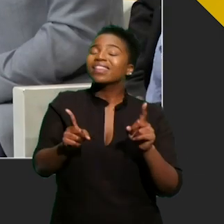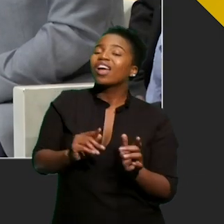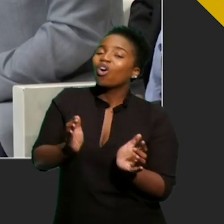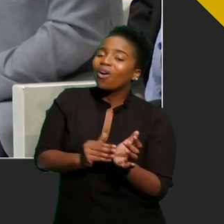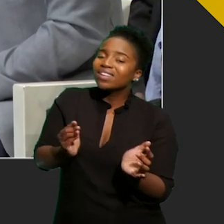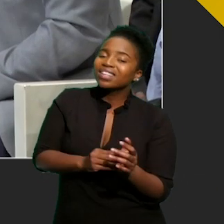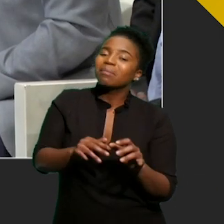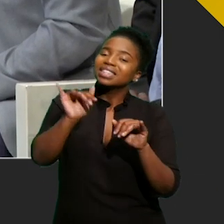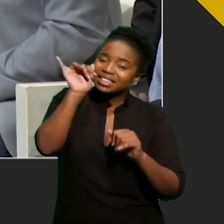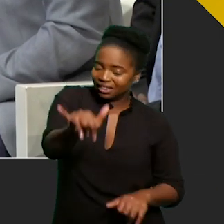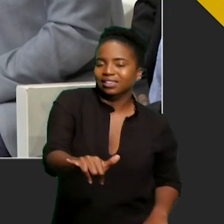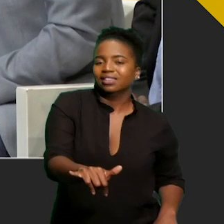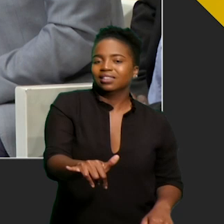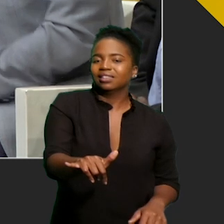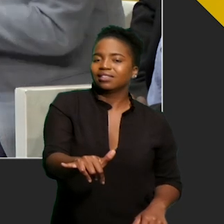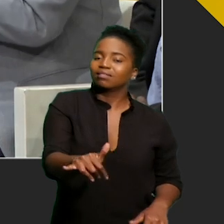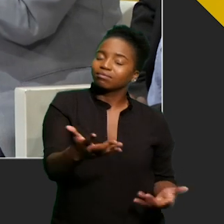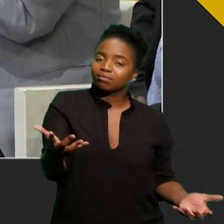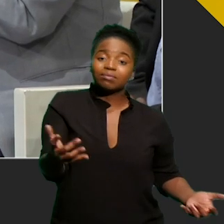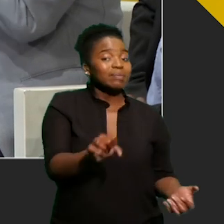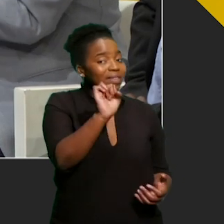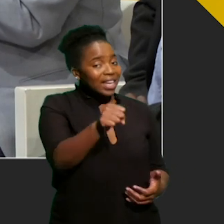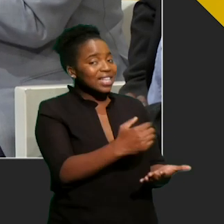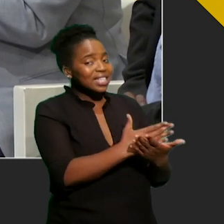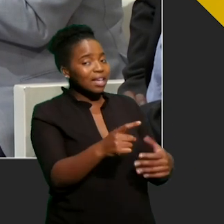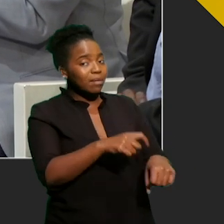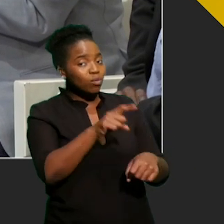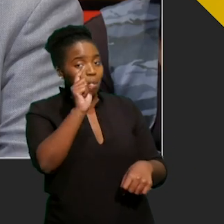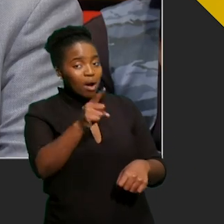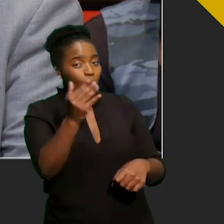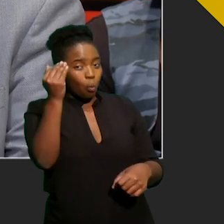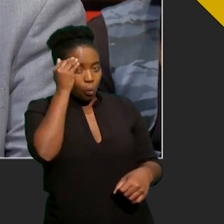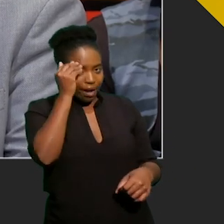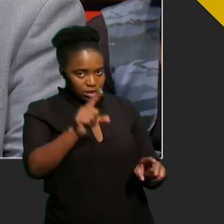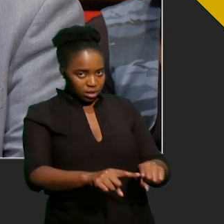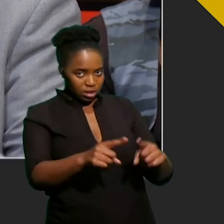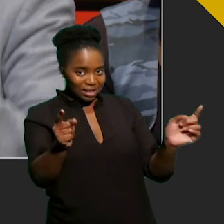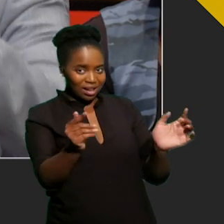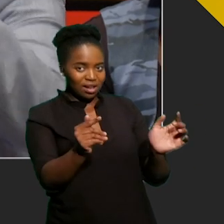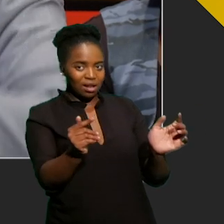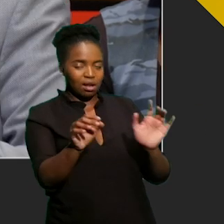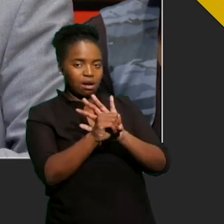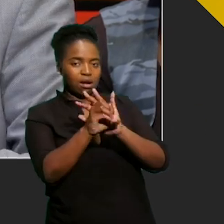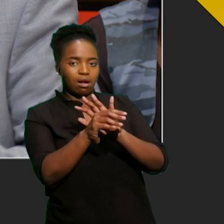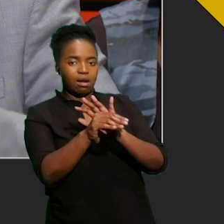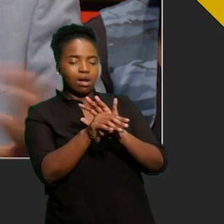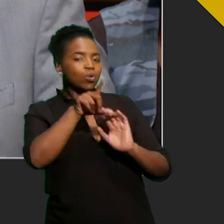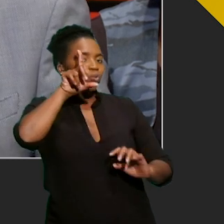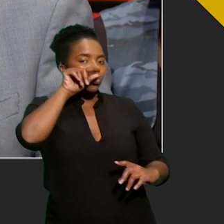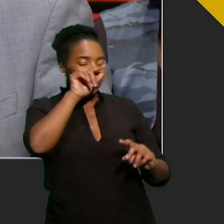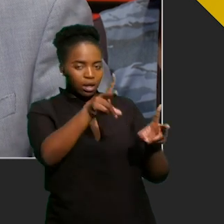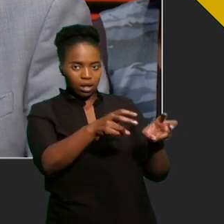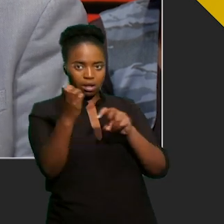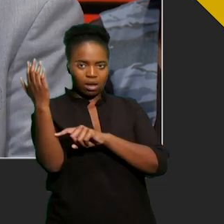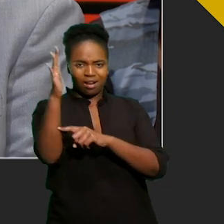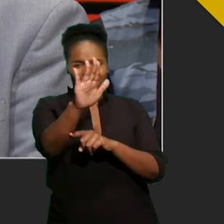JJ. Sometimes, yeah, so you need to be able to distinguish, right, between gossip. So media can just grab a tweet and make it a